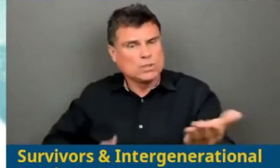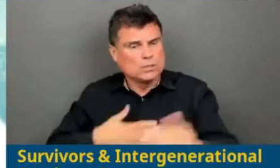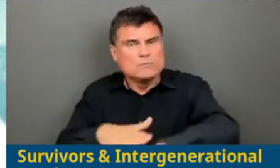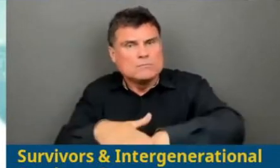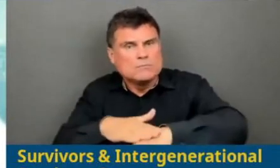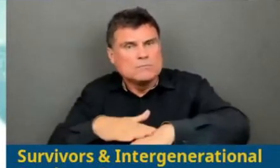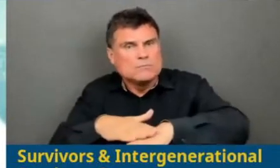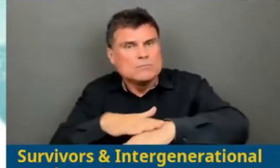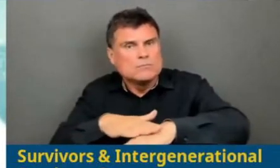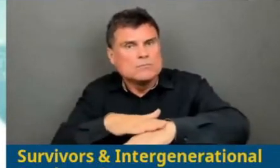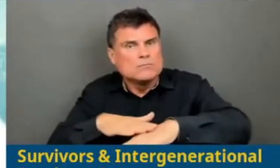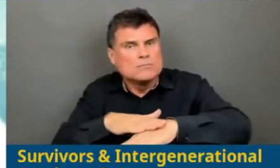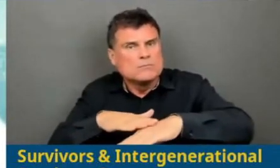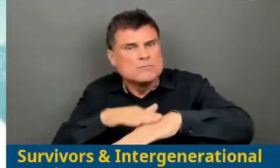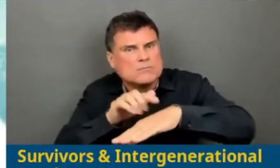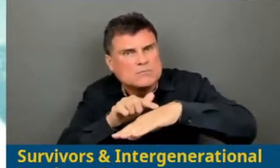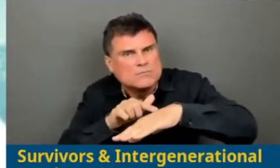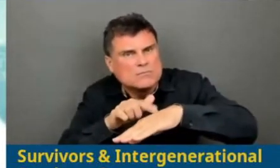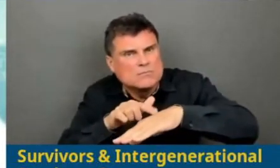important.